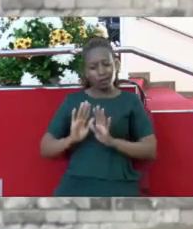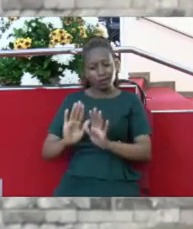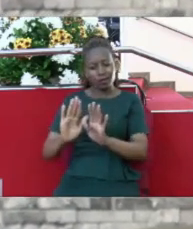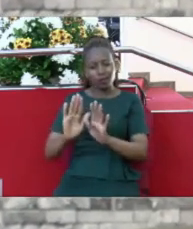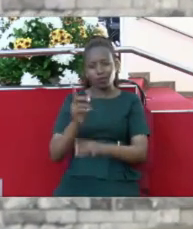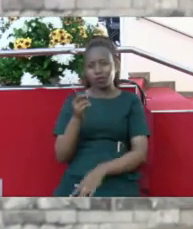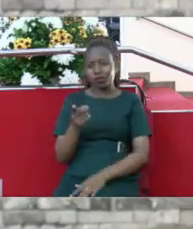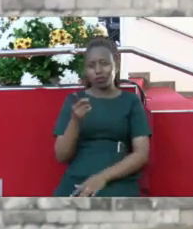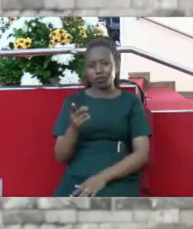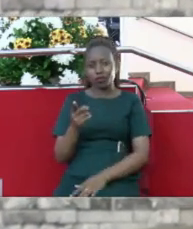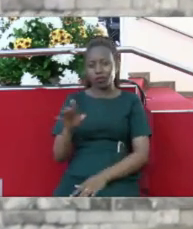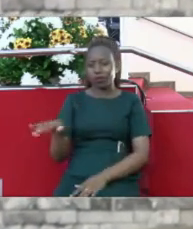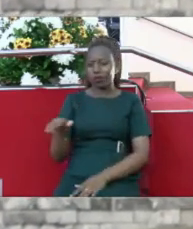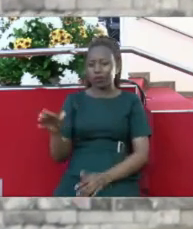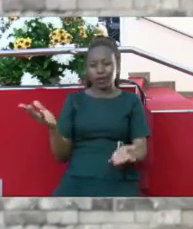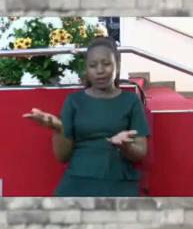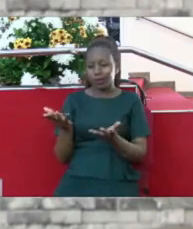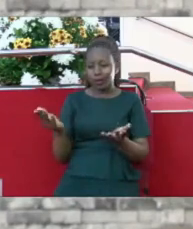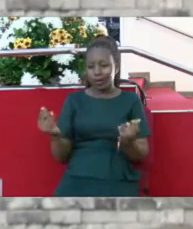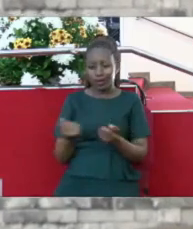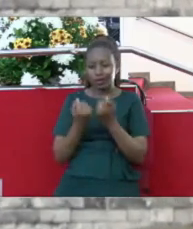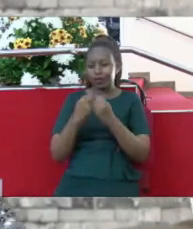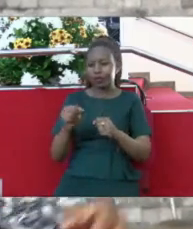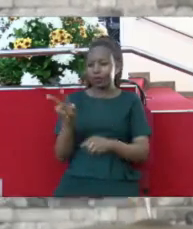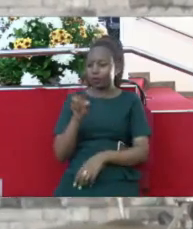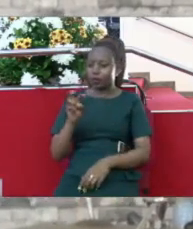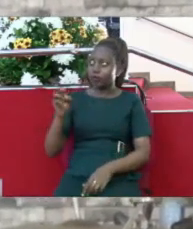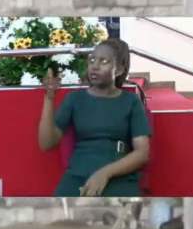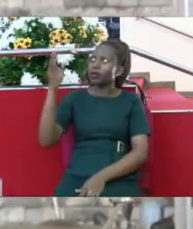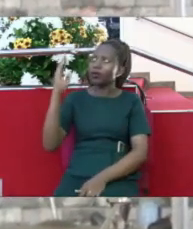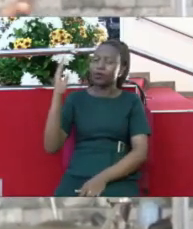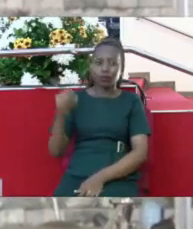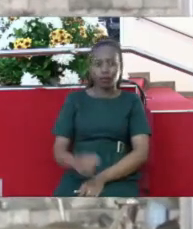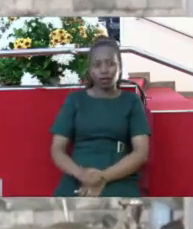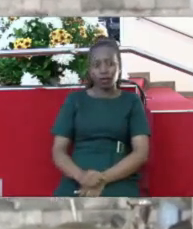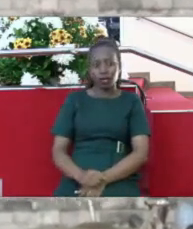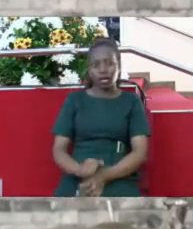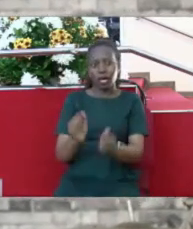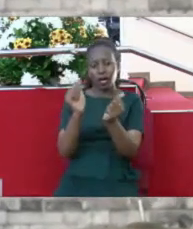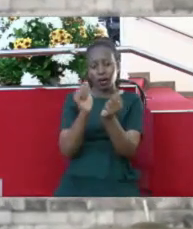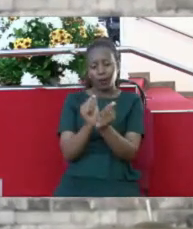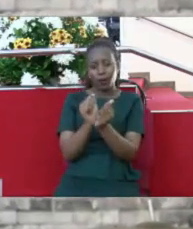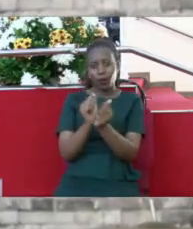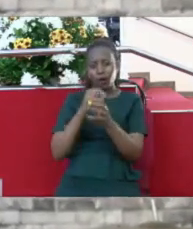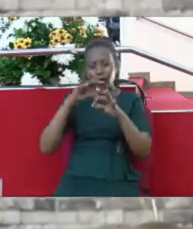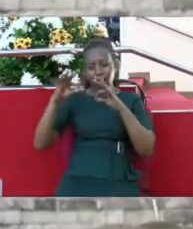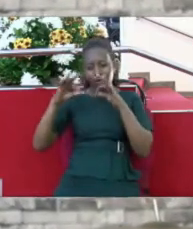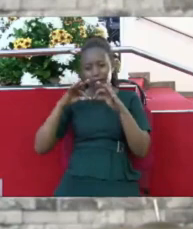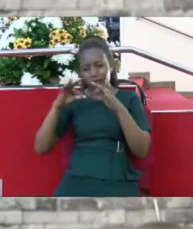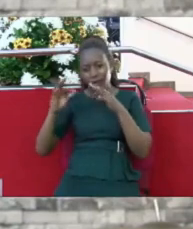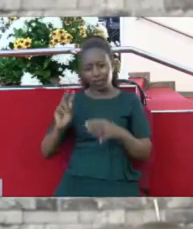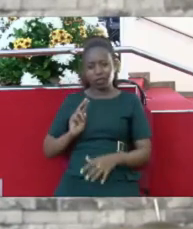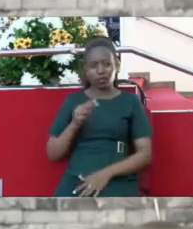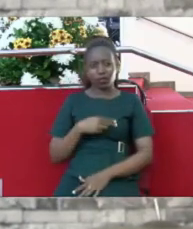God? Inakusukuma kwenye wakati na mahali ambapo huwezi ona Mungu. Paul walks us through as witnesses of what God has done